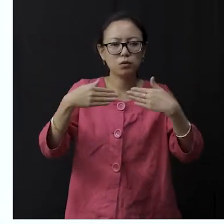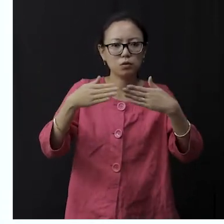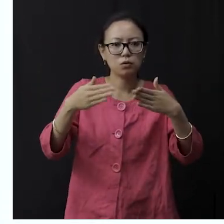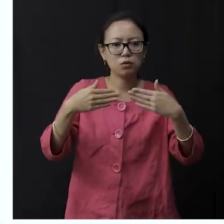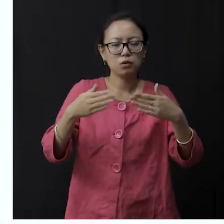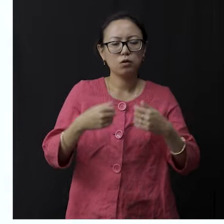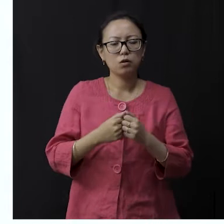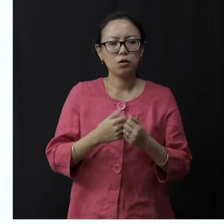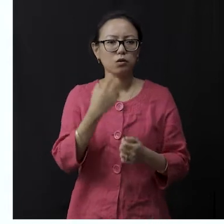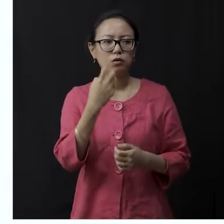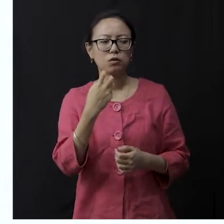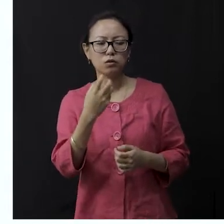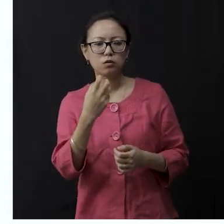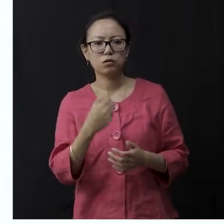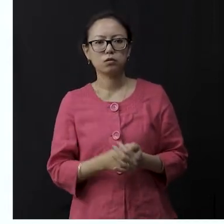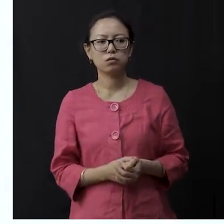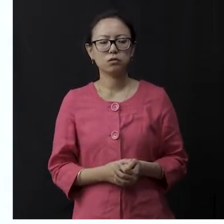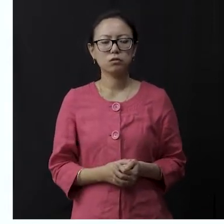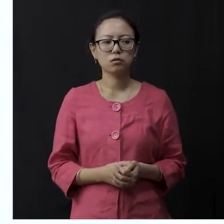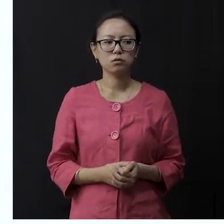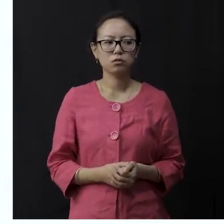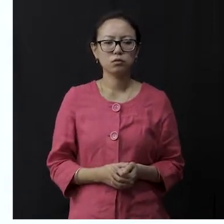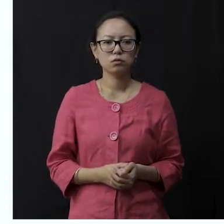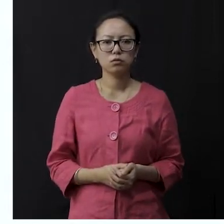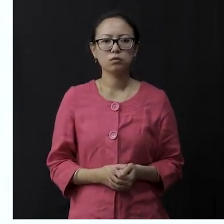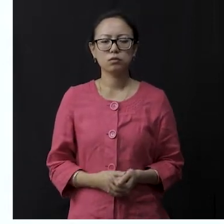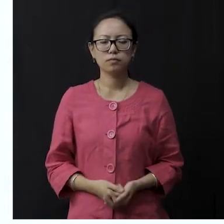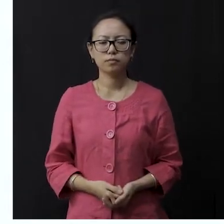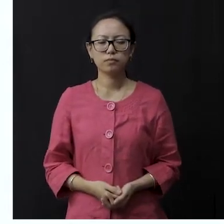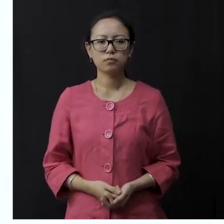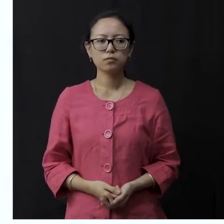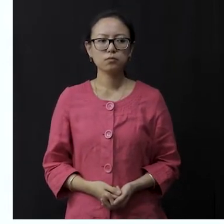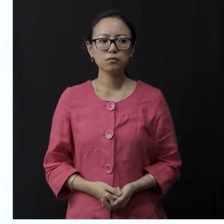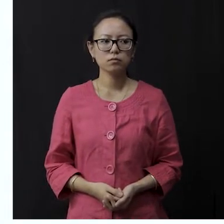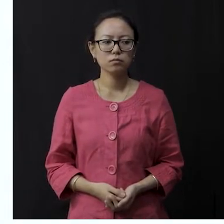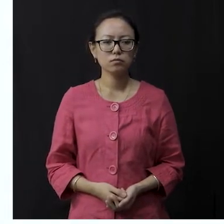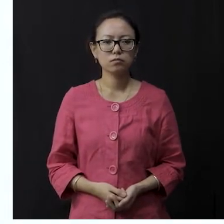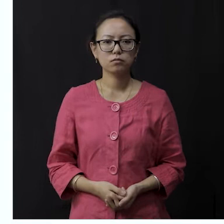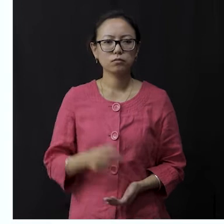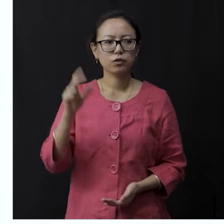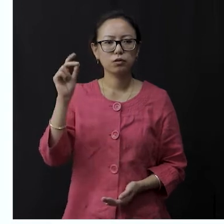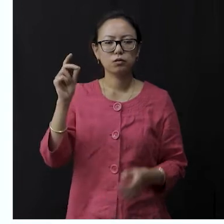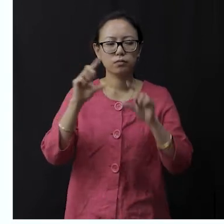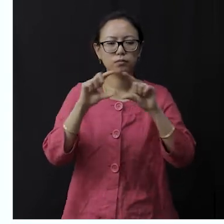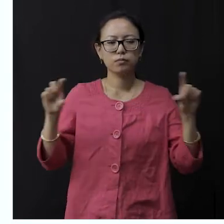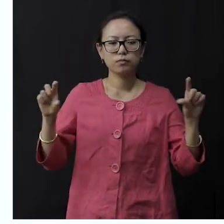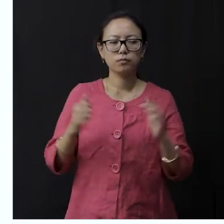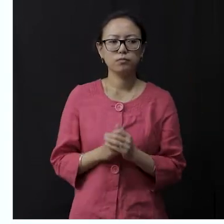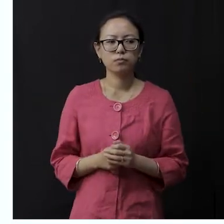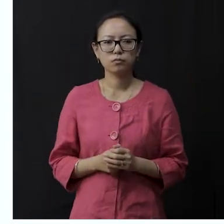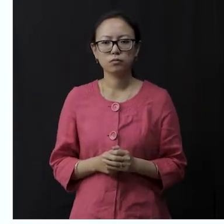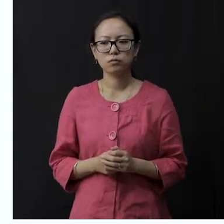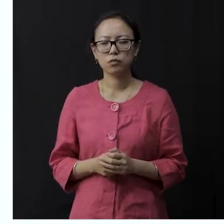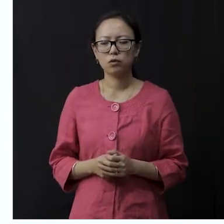door. That means the person had a very small door and someone came knocking. The second line, someone came